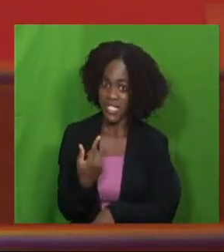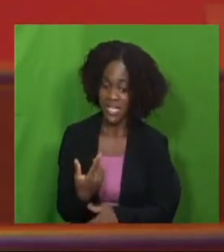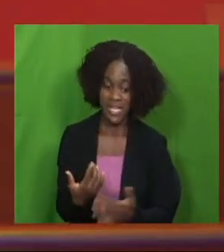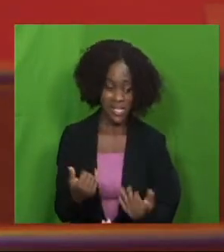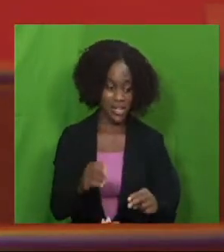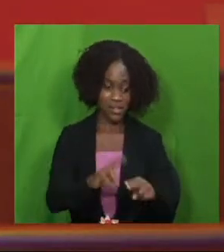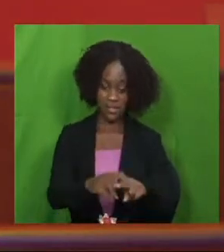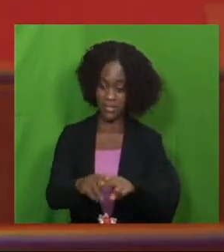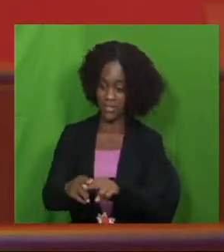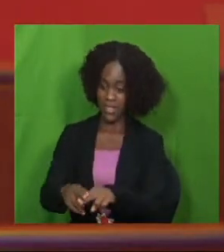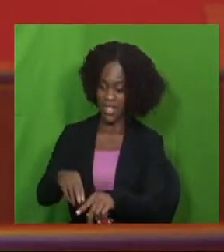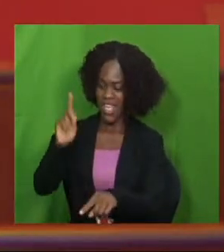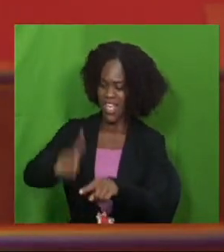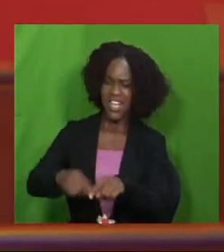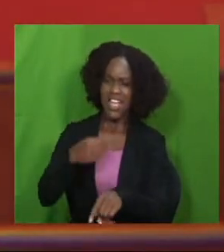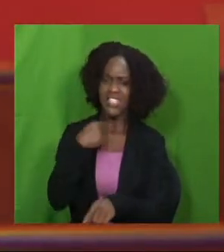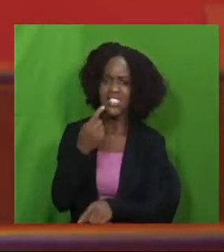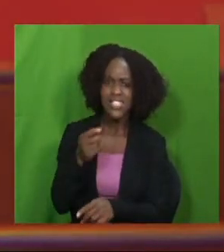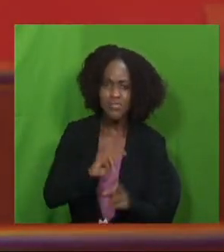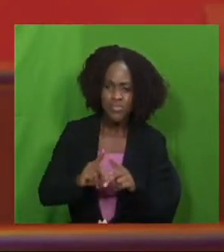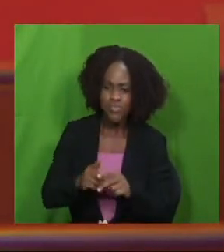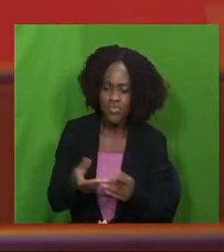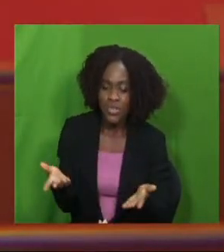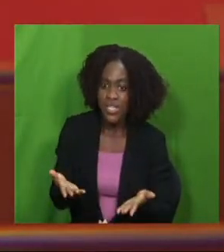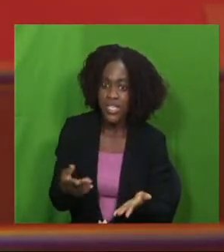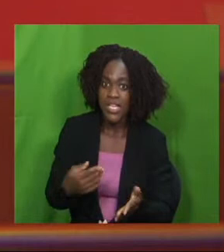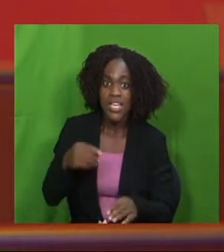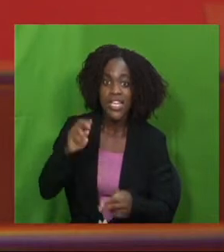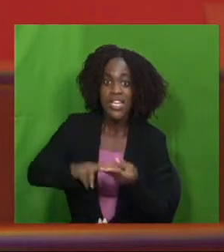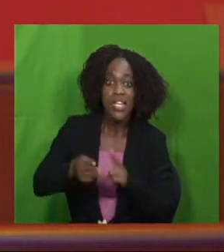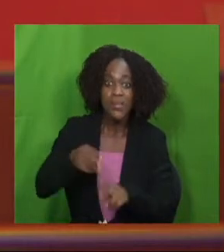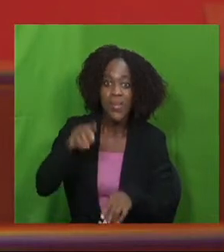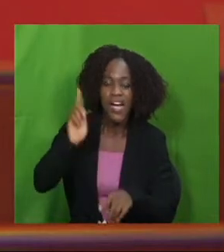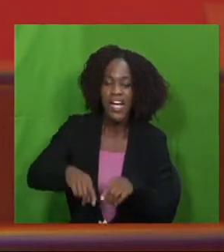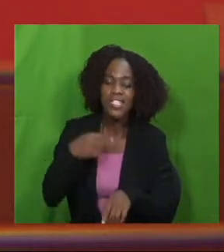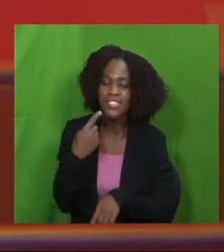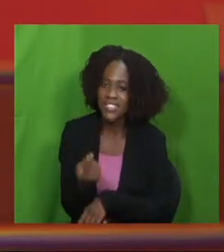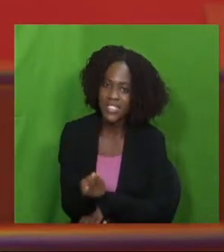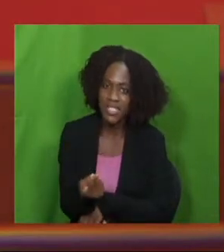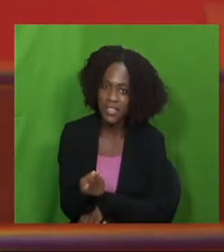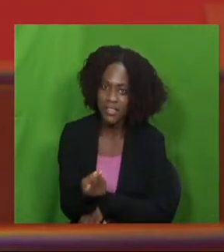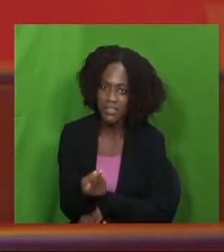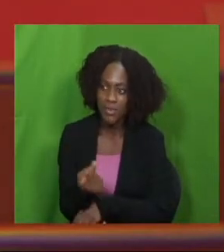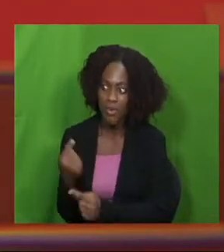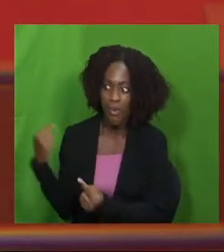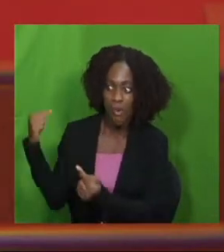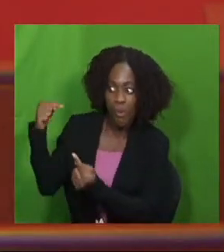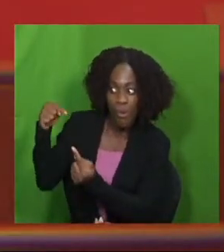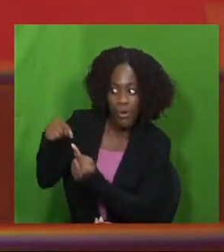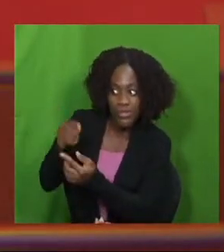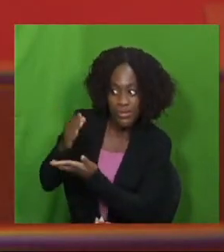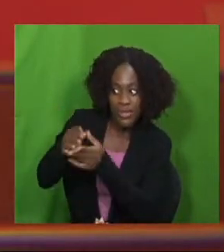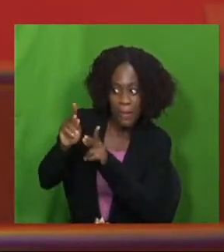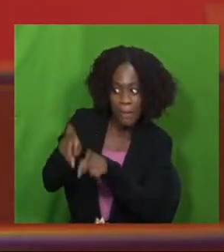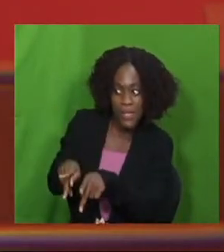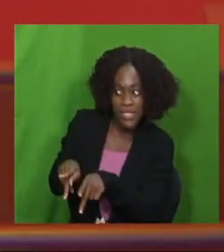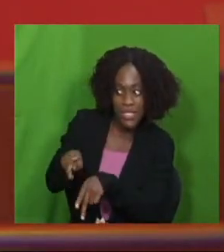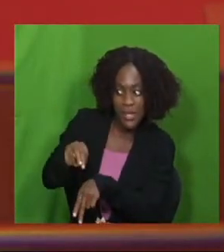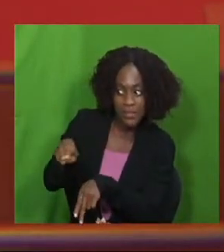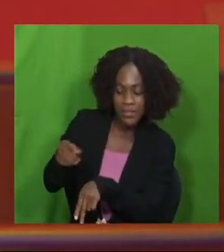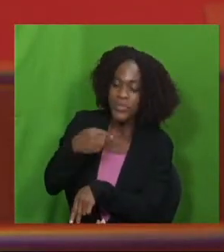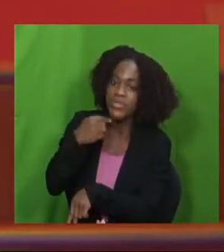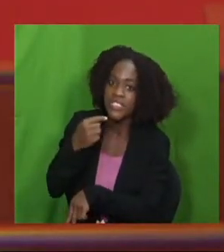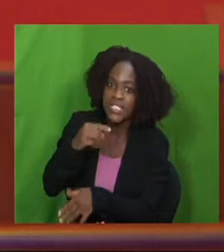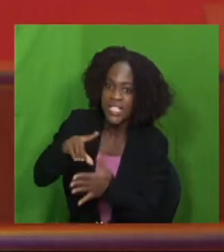cannot tell the number of members that are present unless it's raised by a member. And then we get a table office